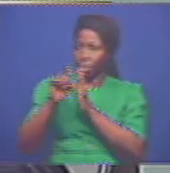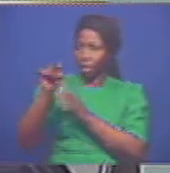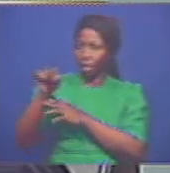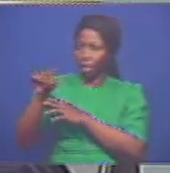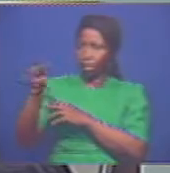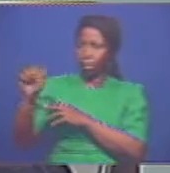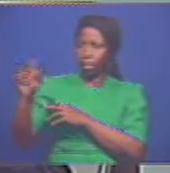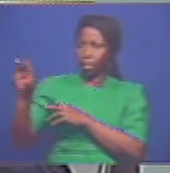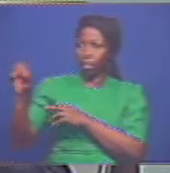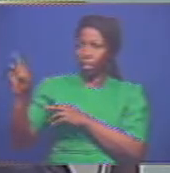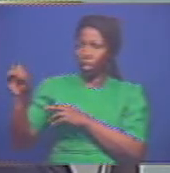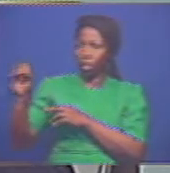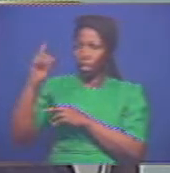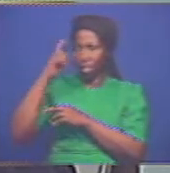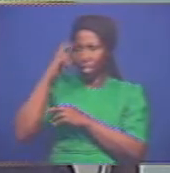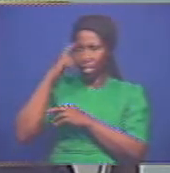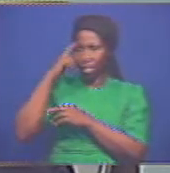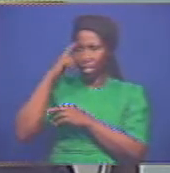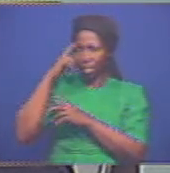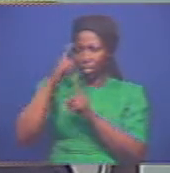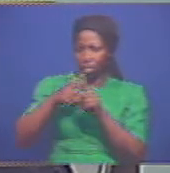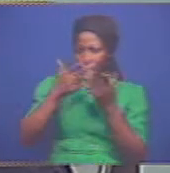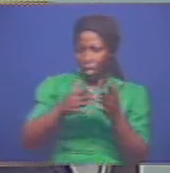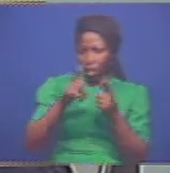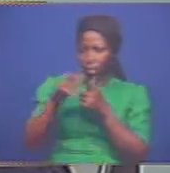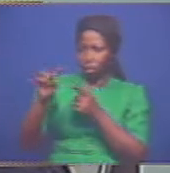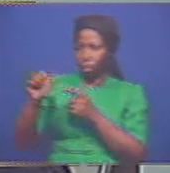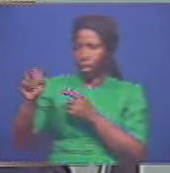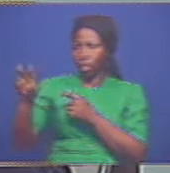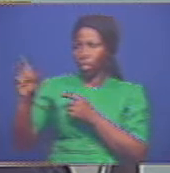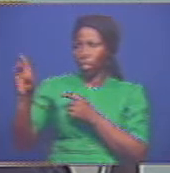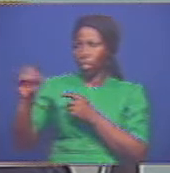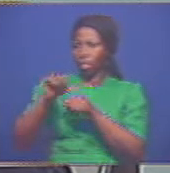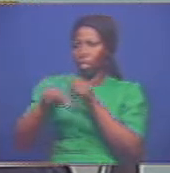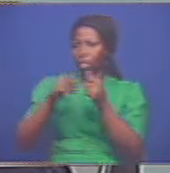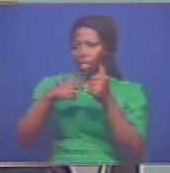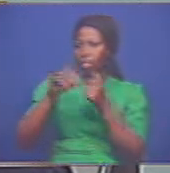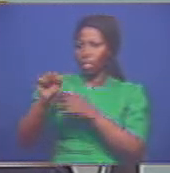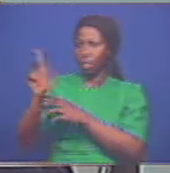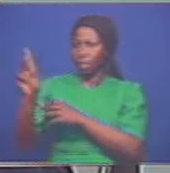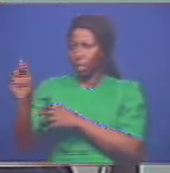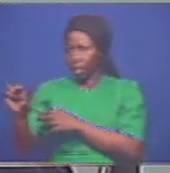Mavoko, I think from here to Mavoko, it's around 75 kilometers.